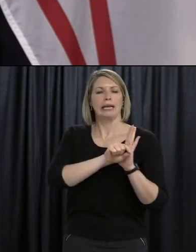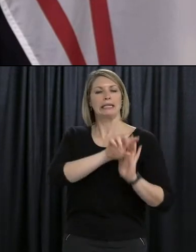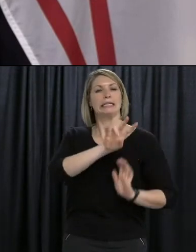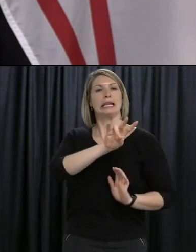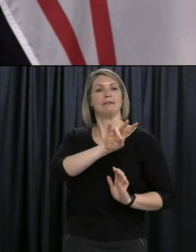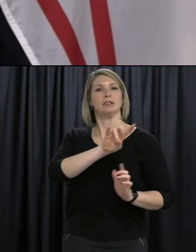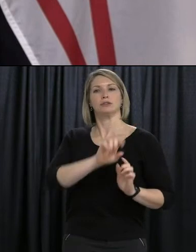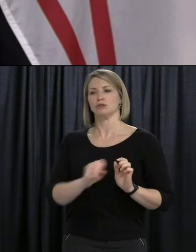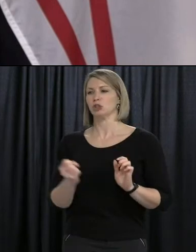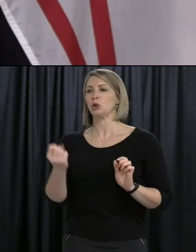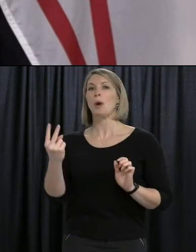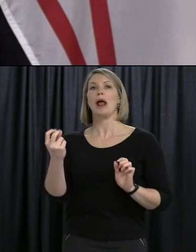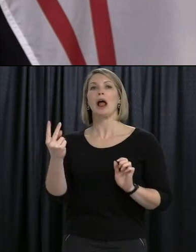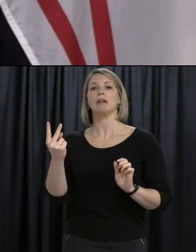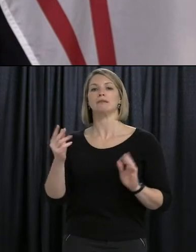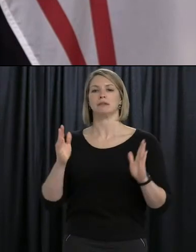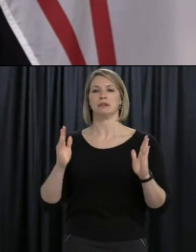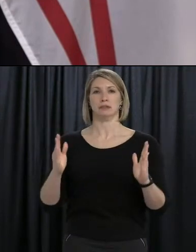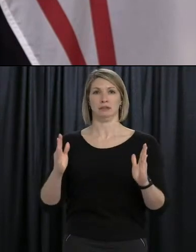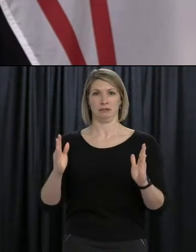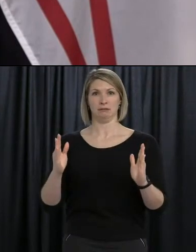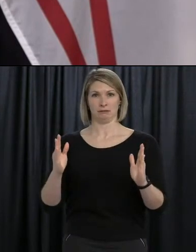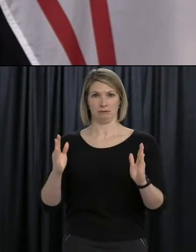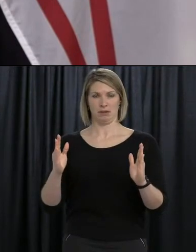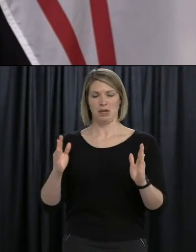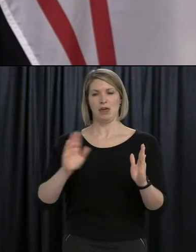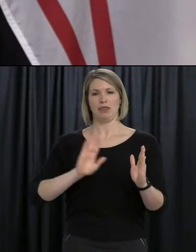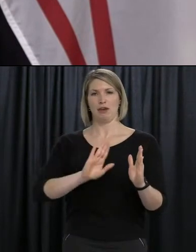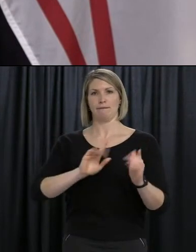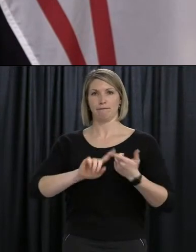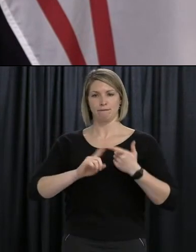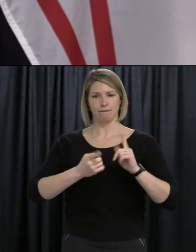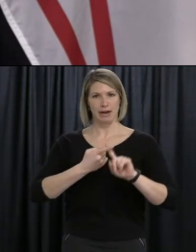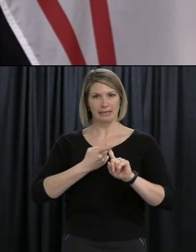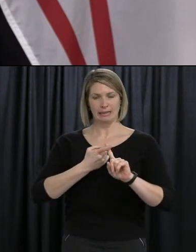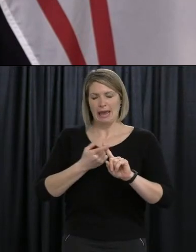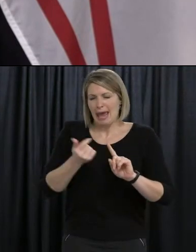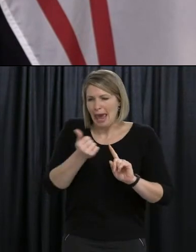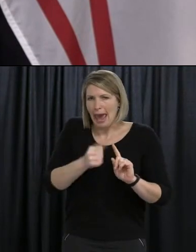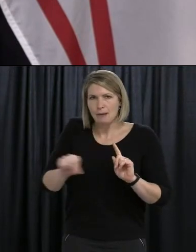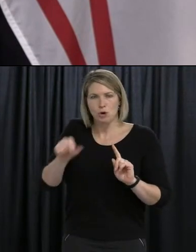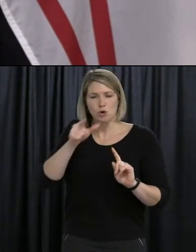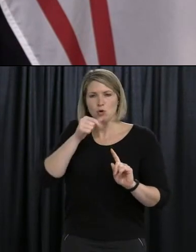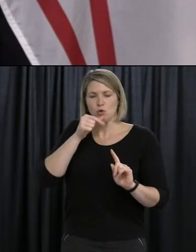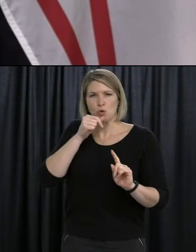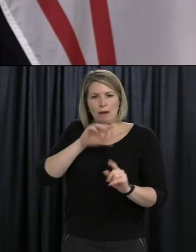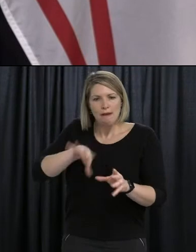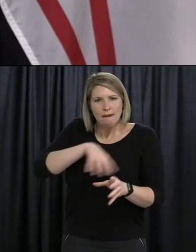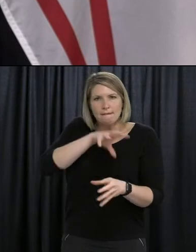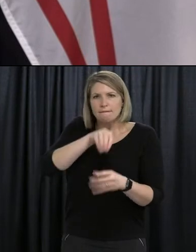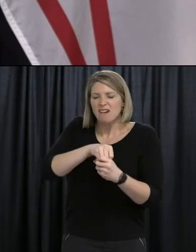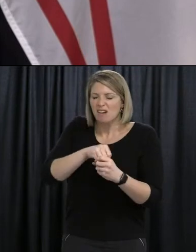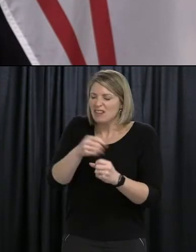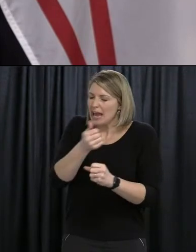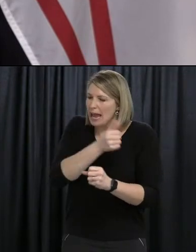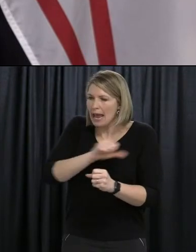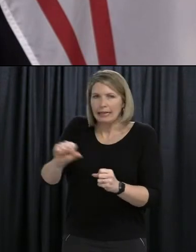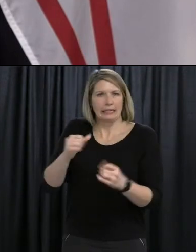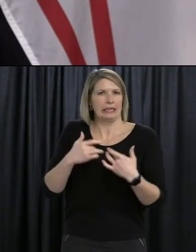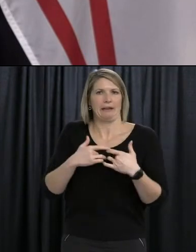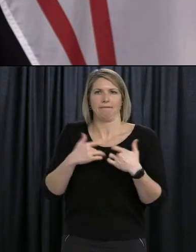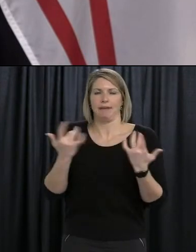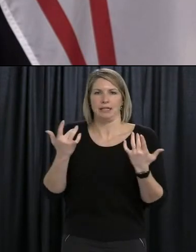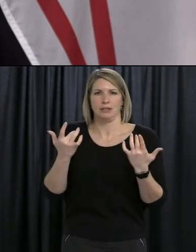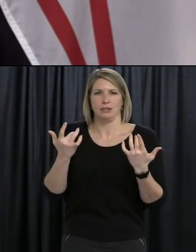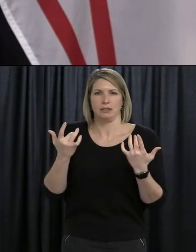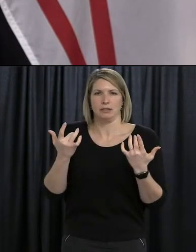and their contacts, Public Health is advising anyone who participated in the following events below on